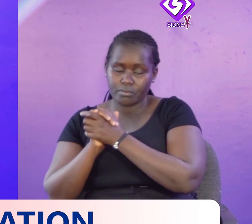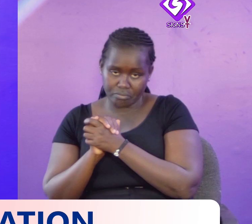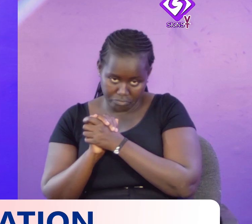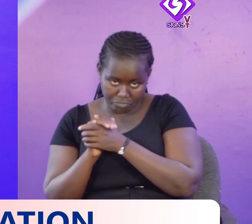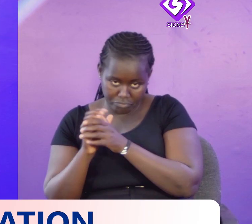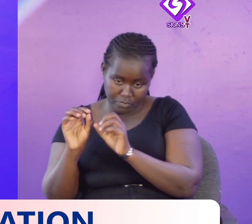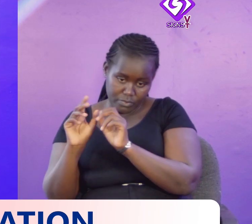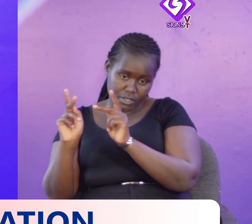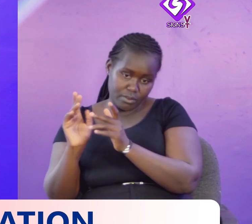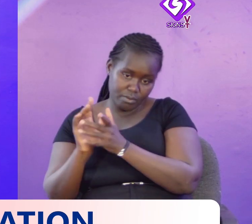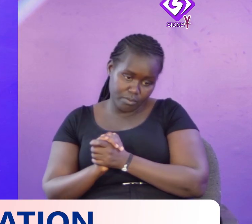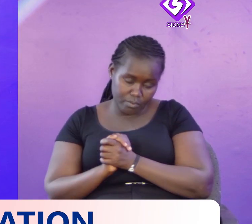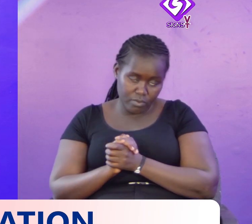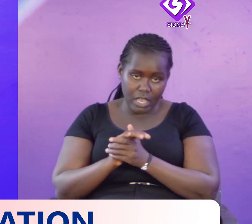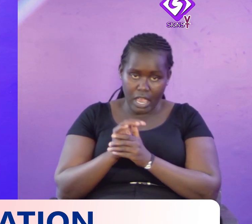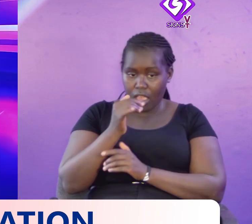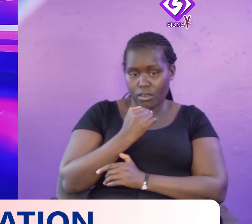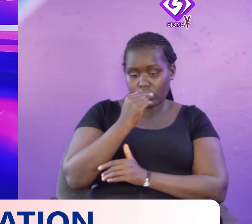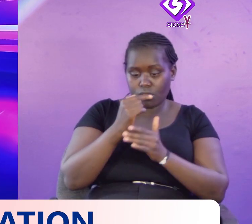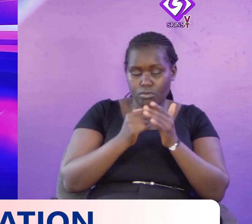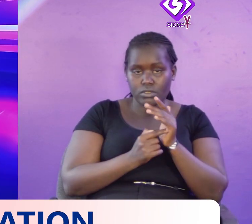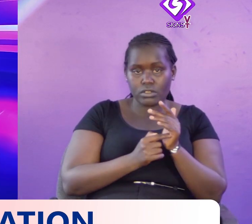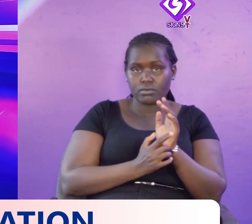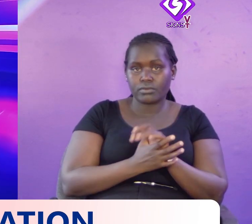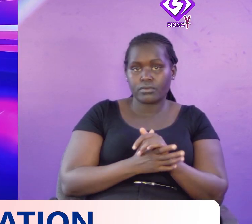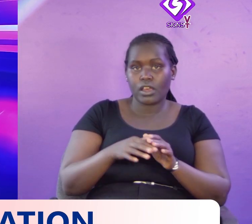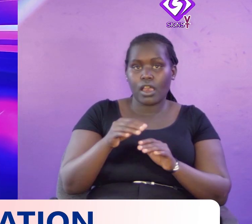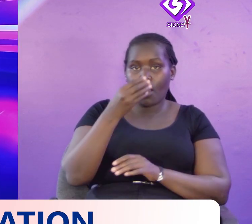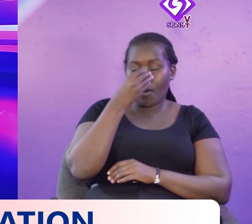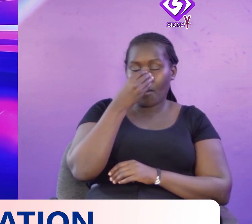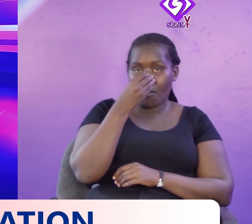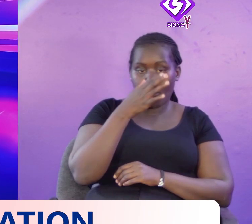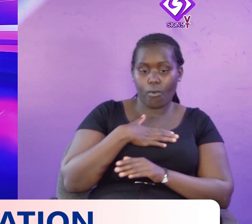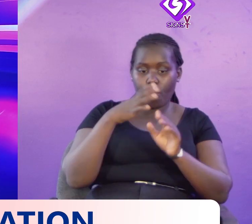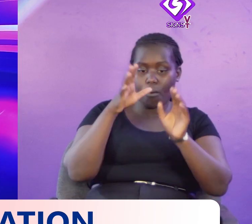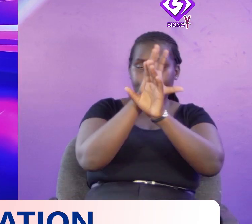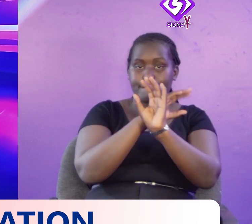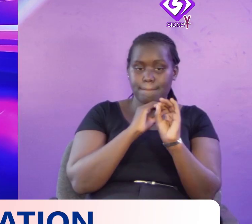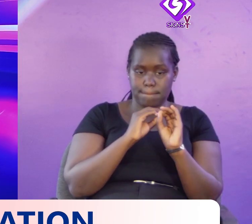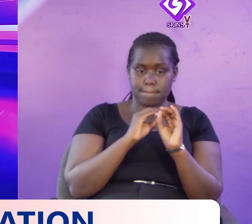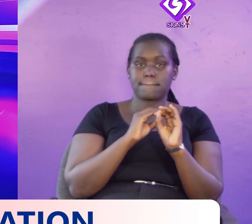Okay, sorry. And this is why I was telling you that Mr. Ruto, our president,